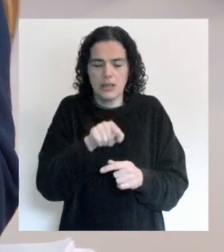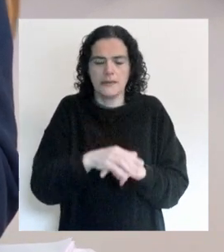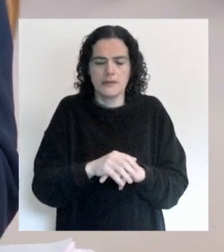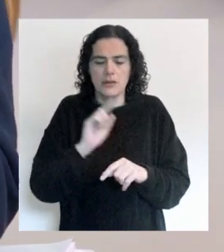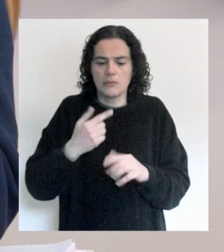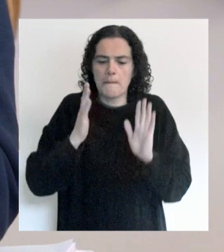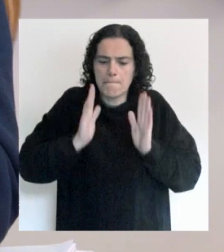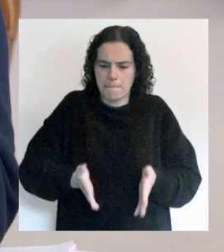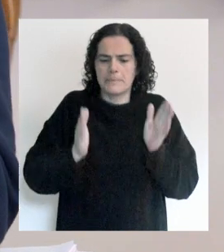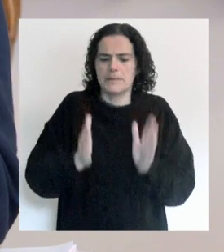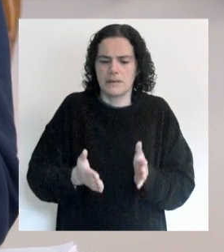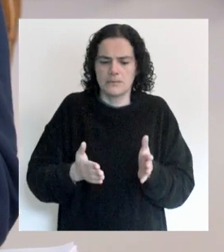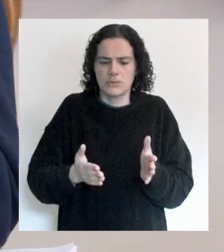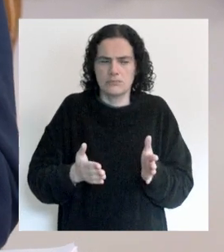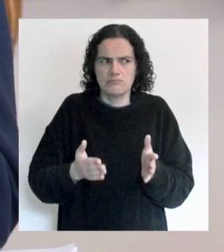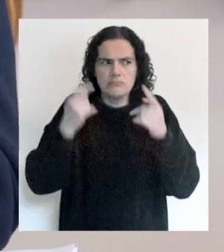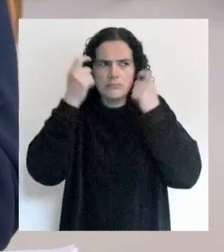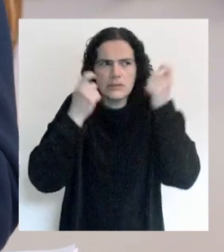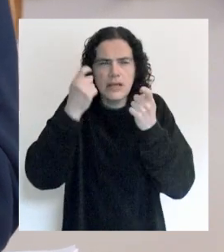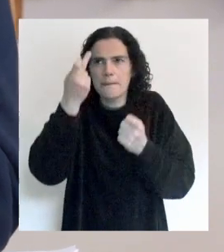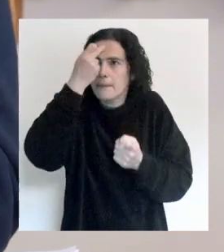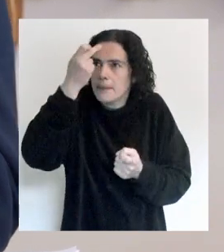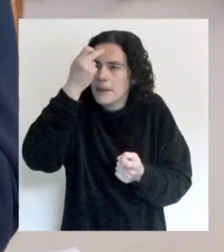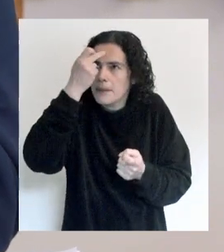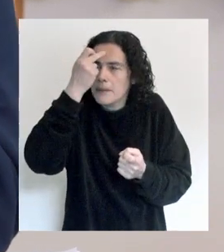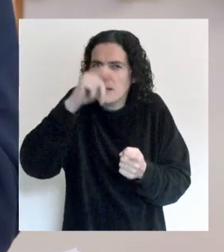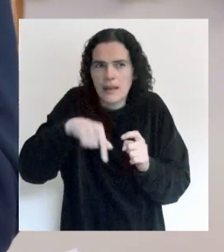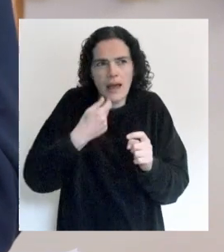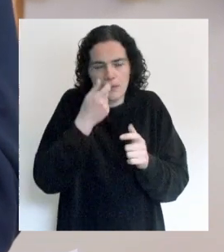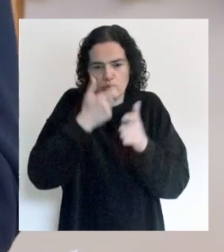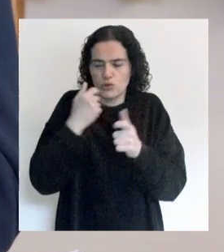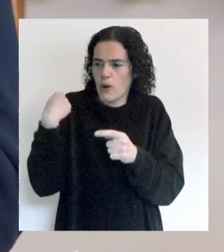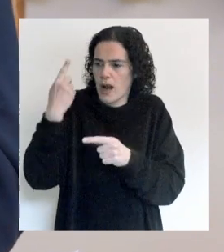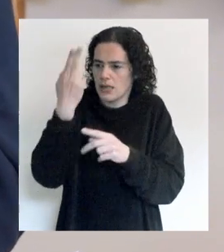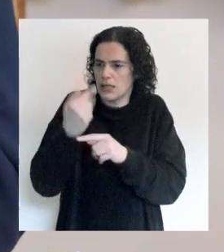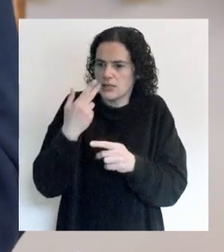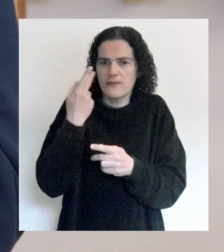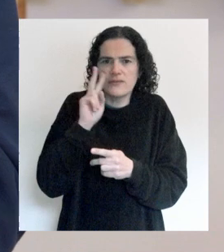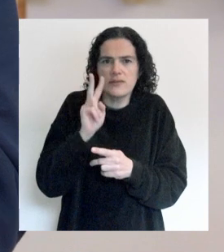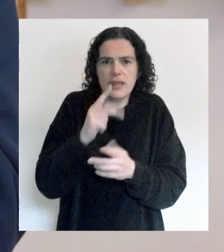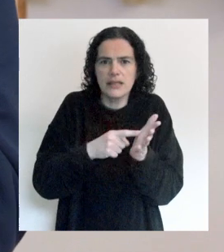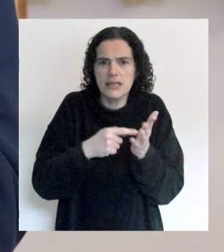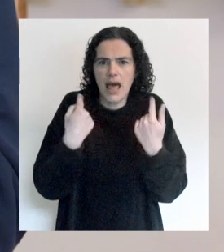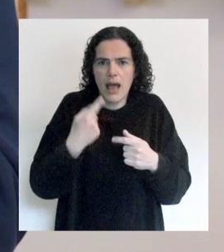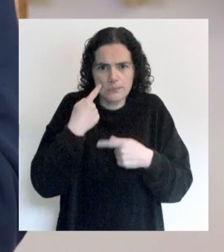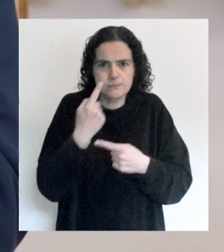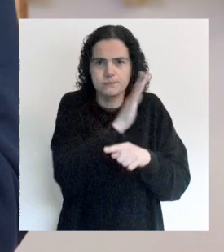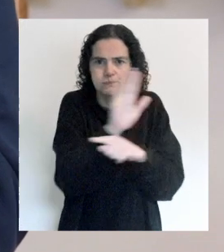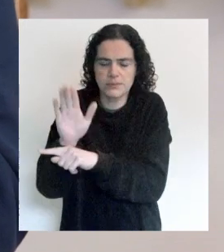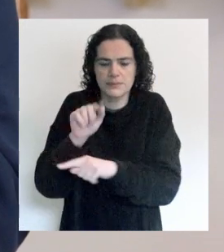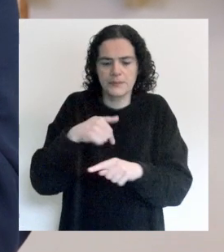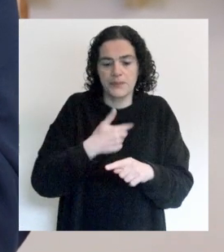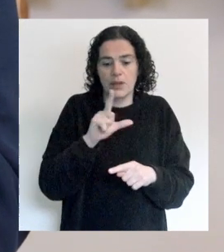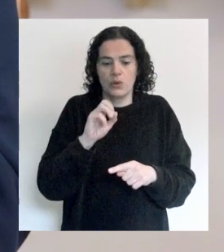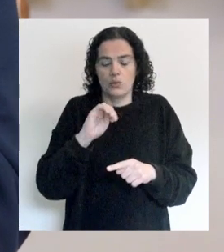Rosemary Trockel said, we need to kind of think about memory and pioneering artists who haven't had the visibility they deserve. Like it